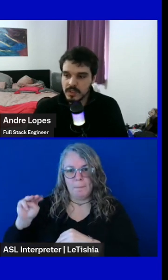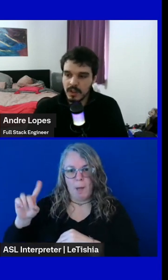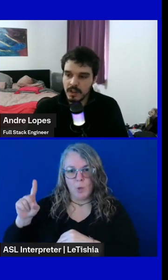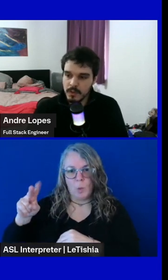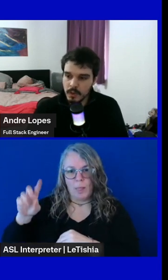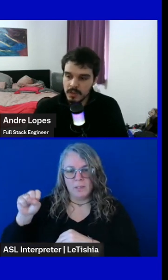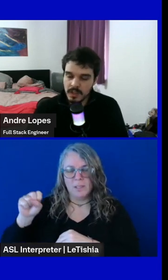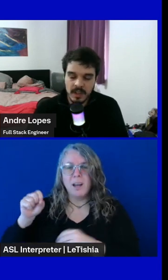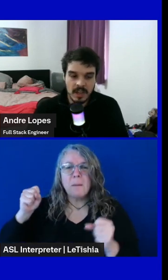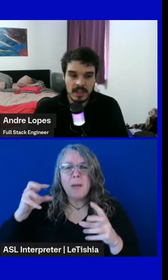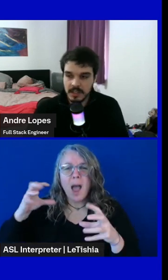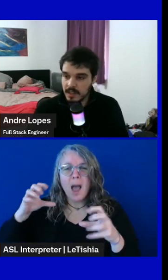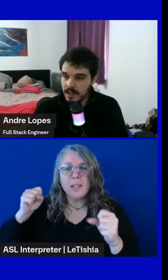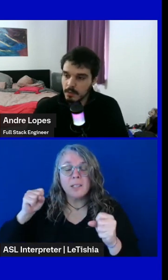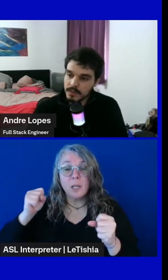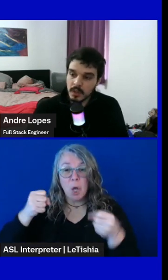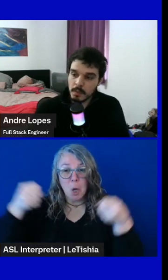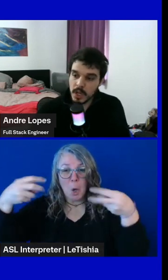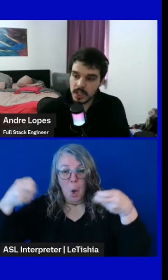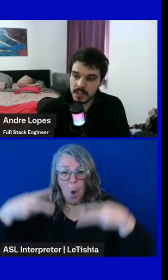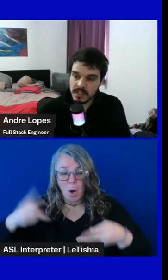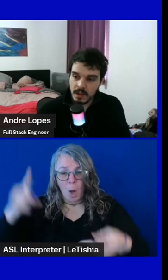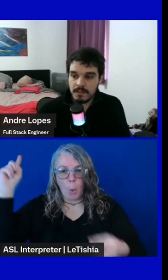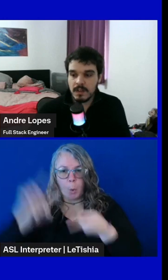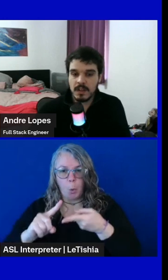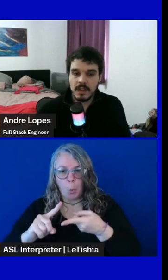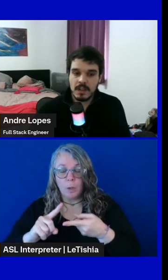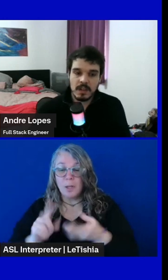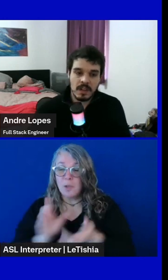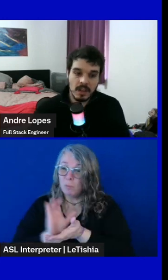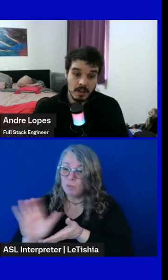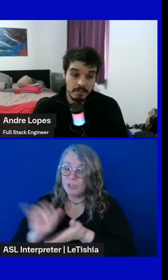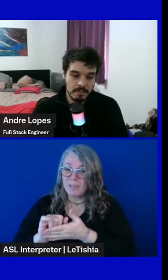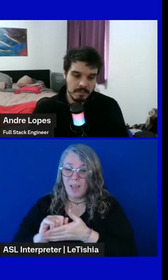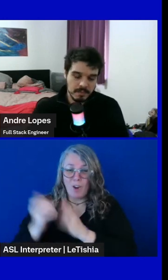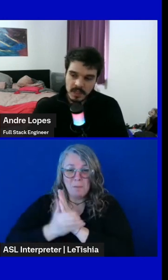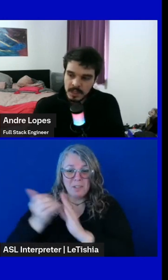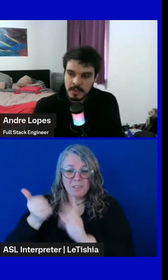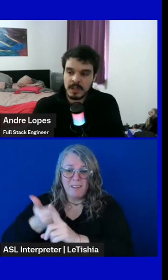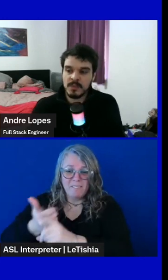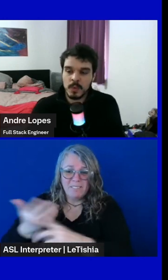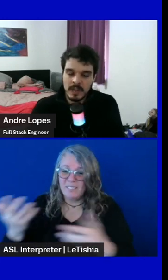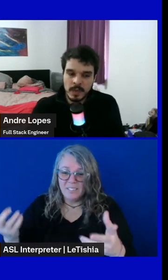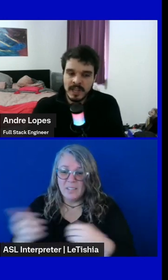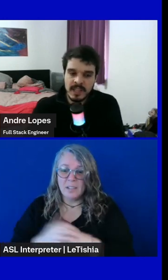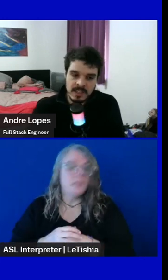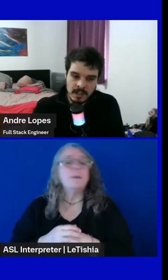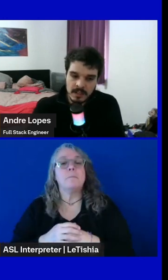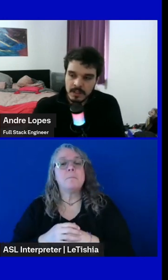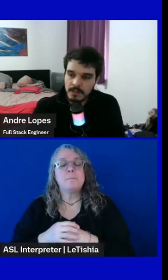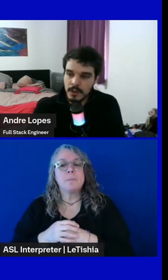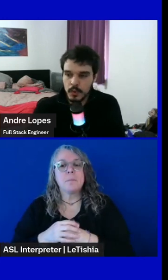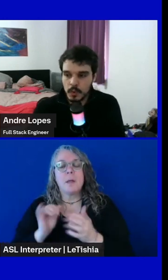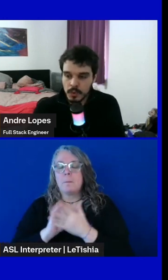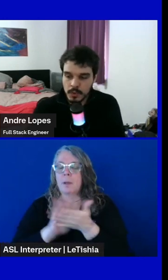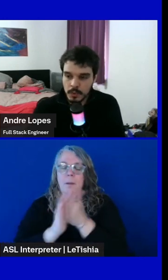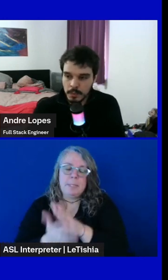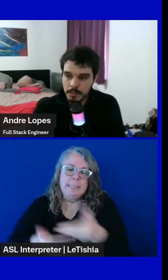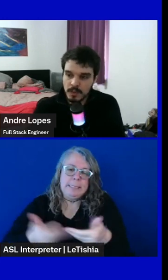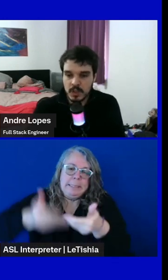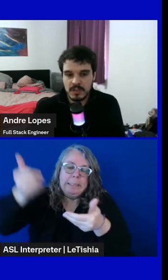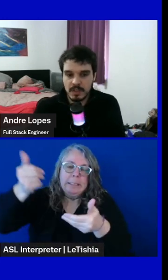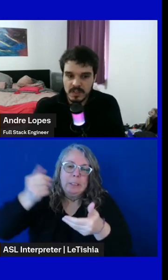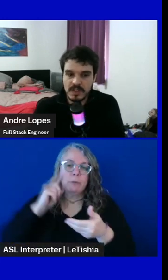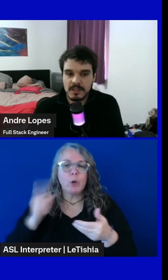You reduce a lot of code, and with the automation itself, it's become really, really easier for you